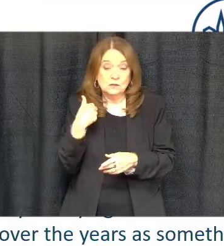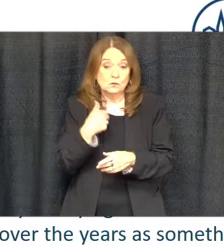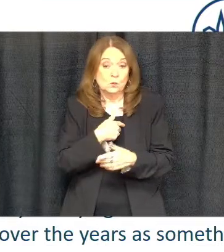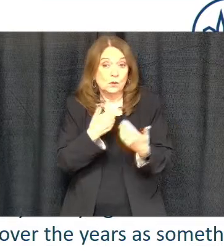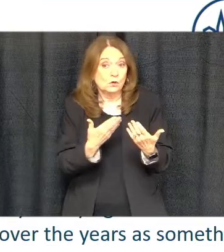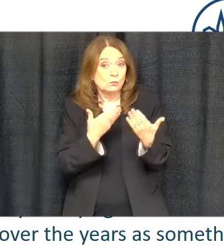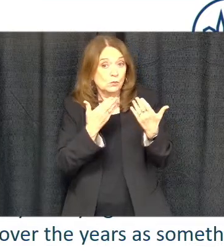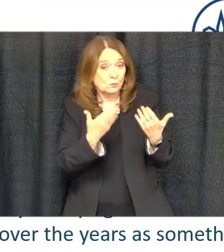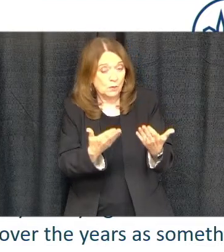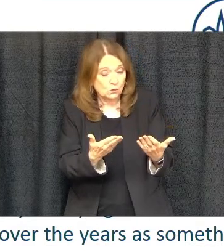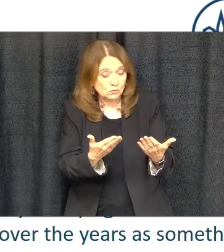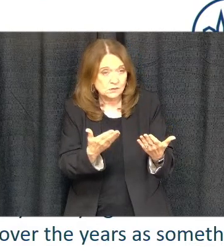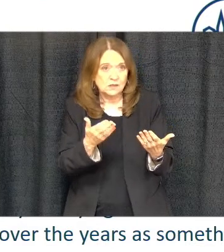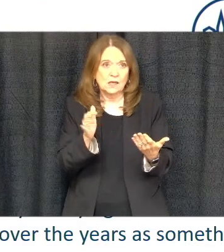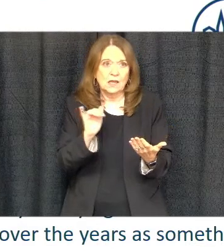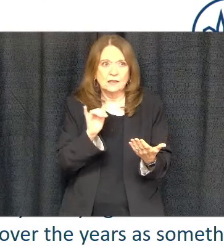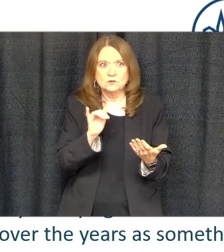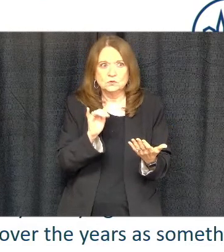of a